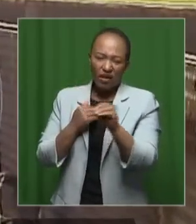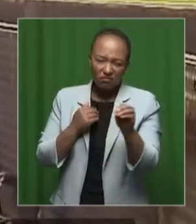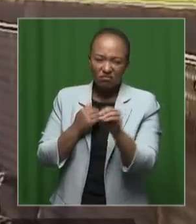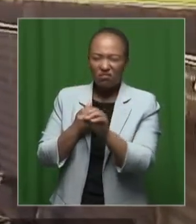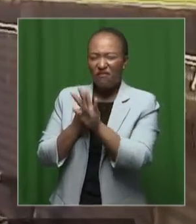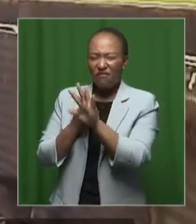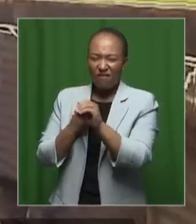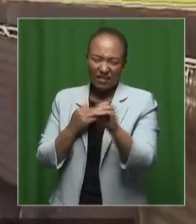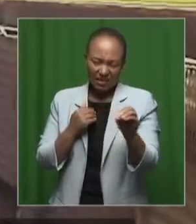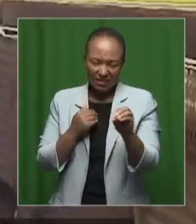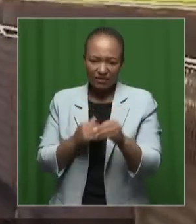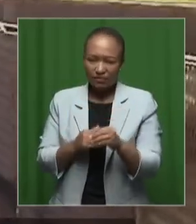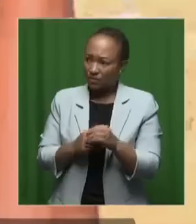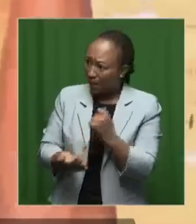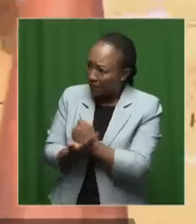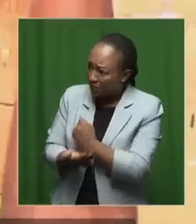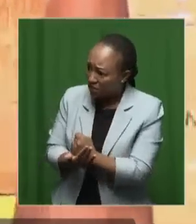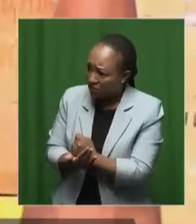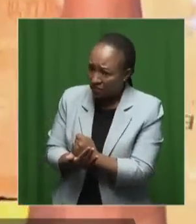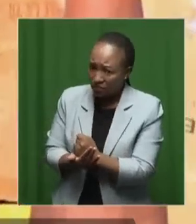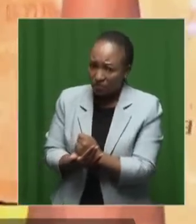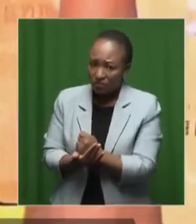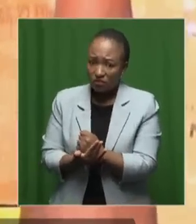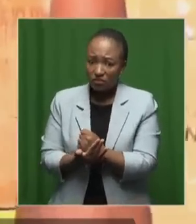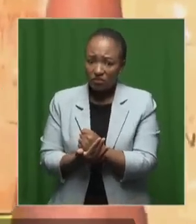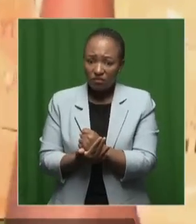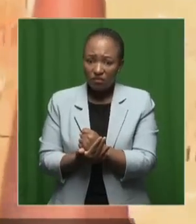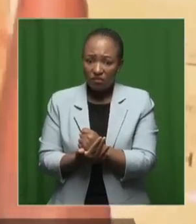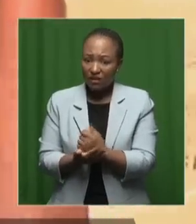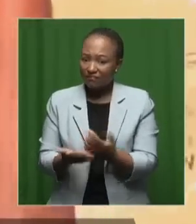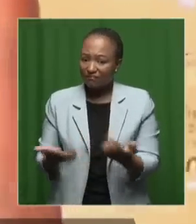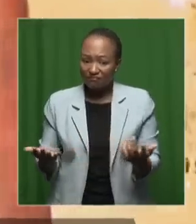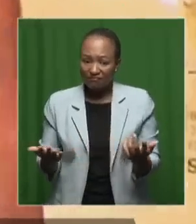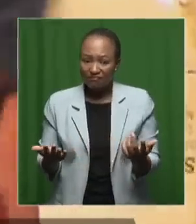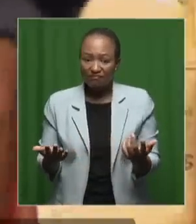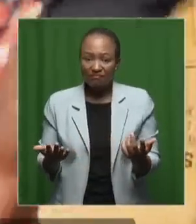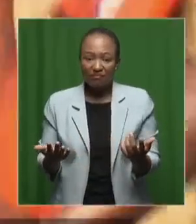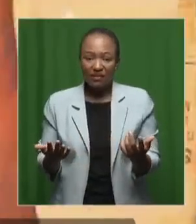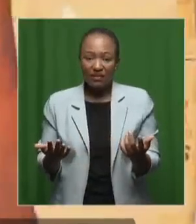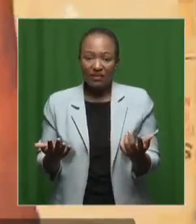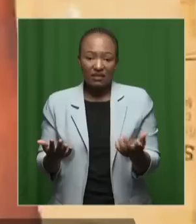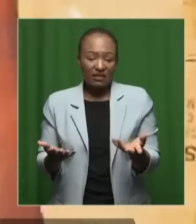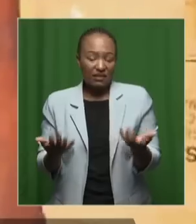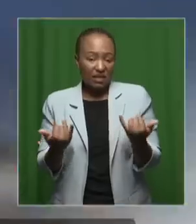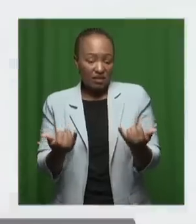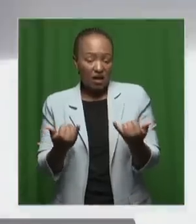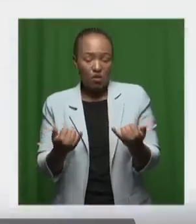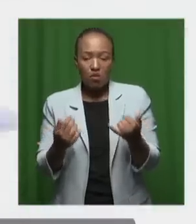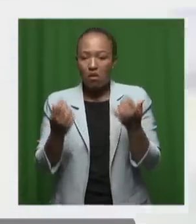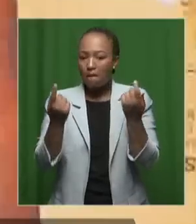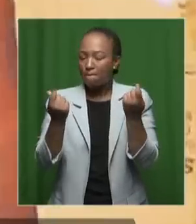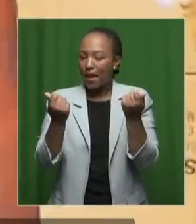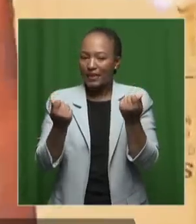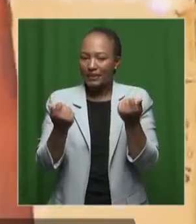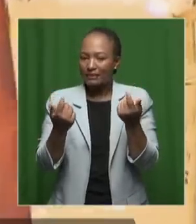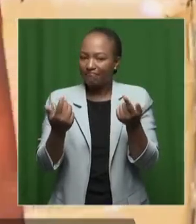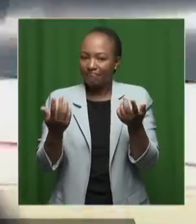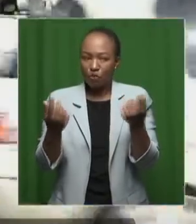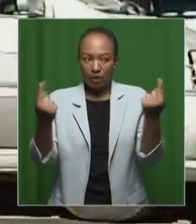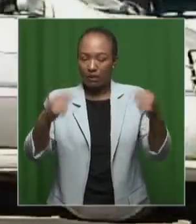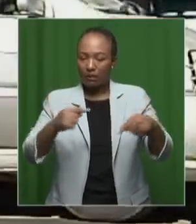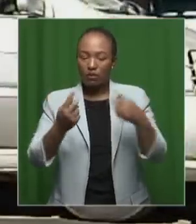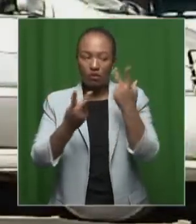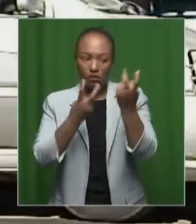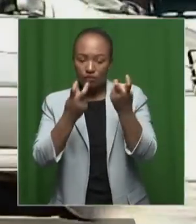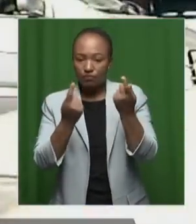some of them. The passport? Yeah. Ngizosebenzisa passport ngoba yiko sithola khona imali ngapha eSouth Africa. i-taxi rank